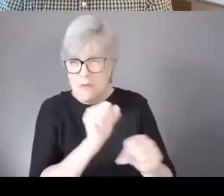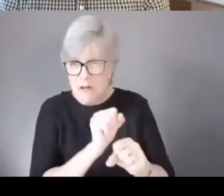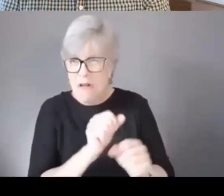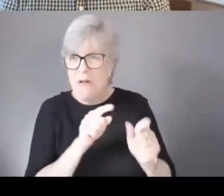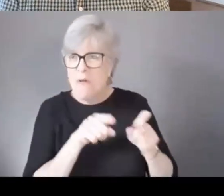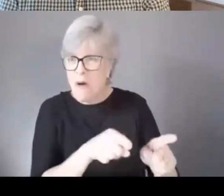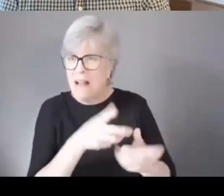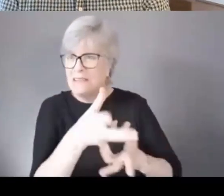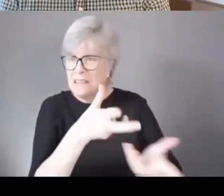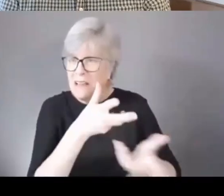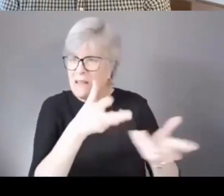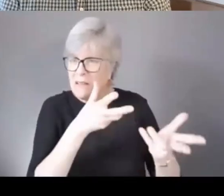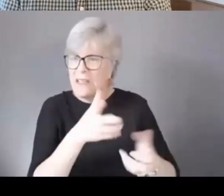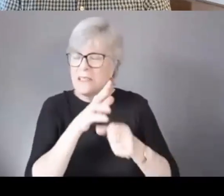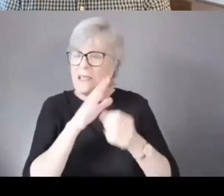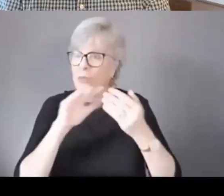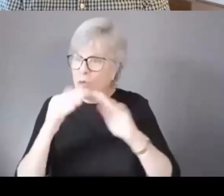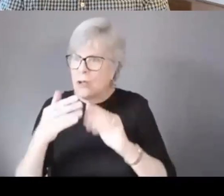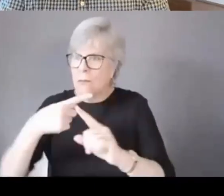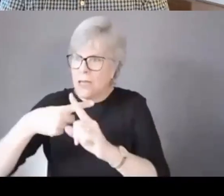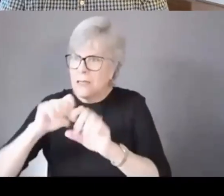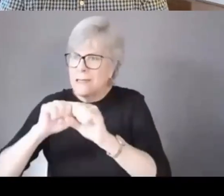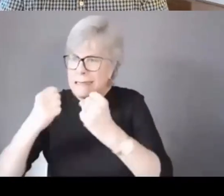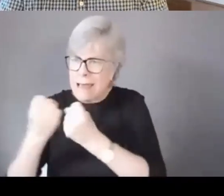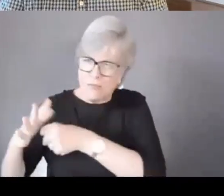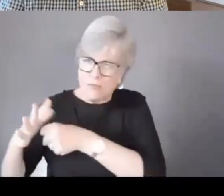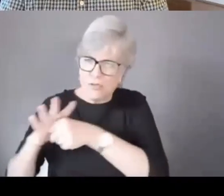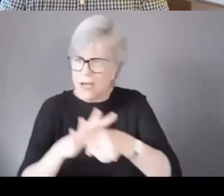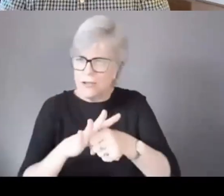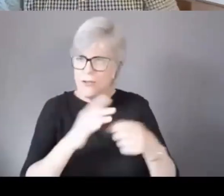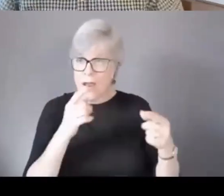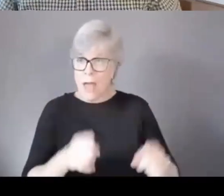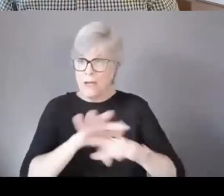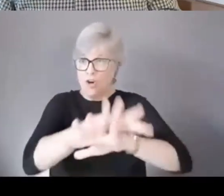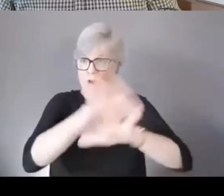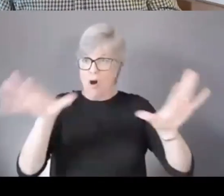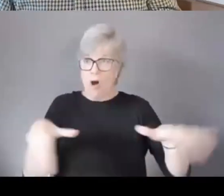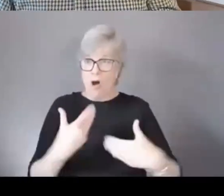these community and society pressures that are happening for all of us.